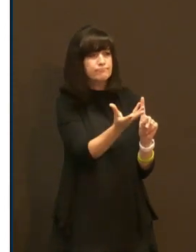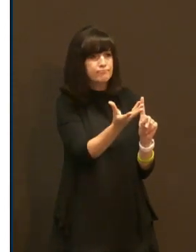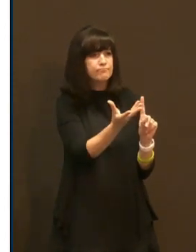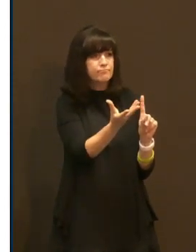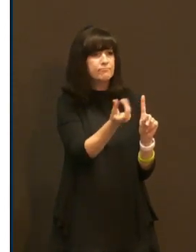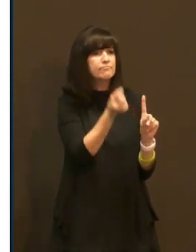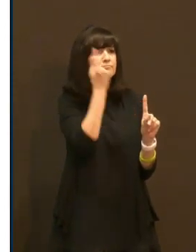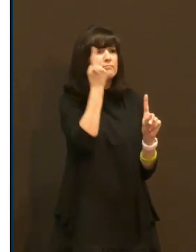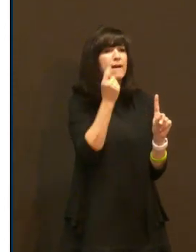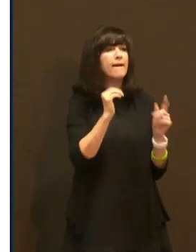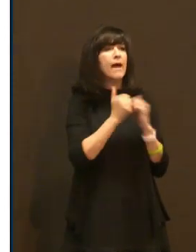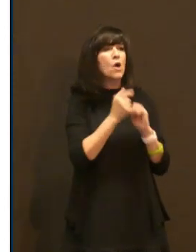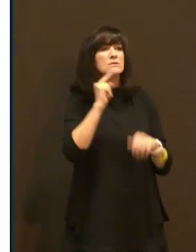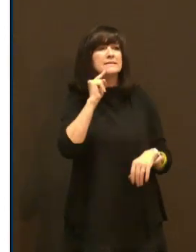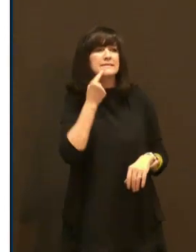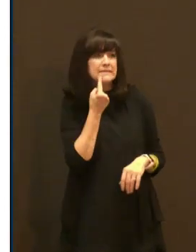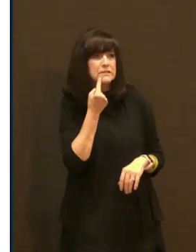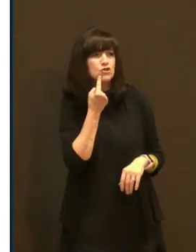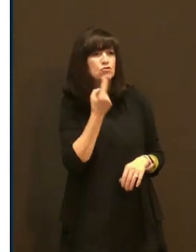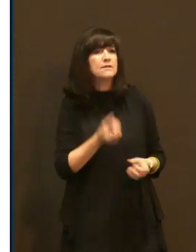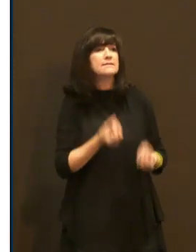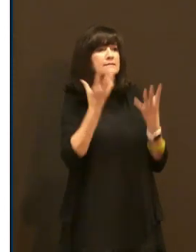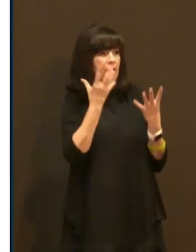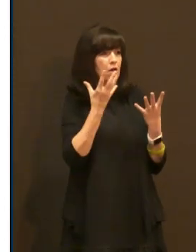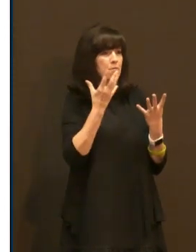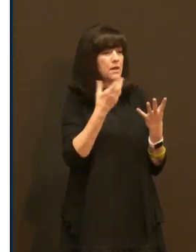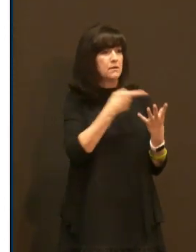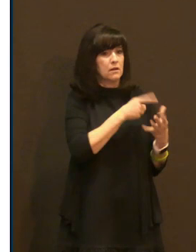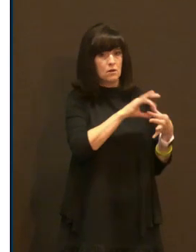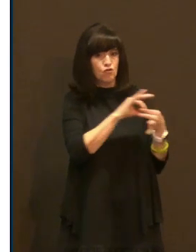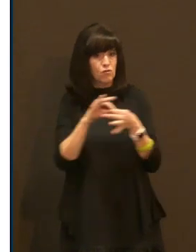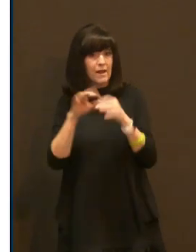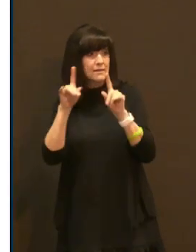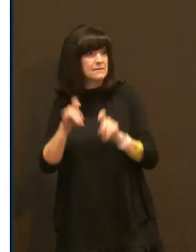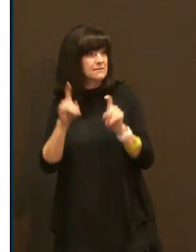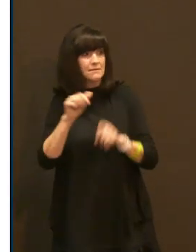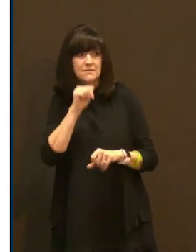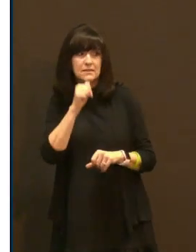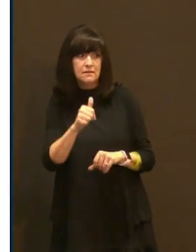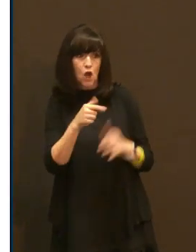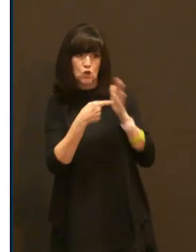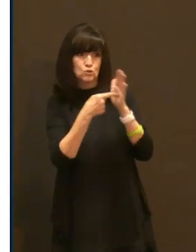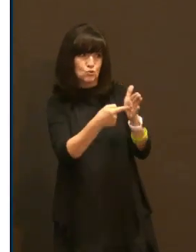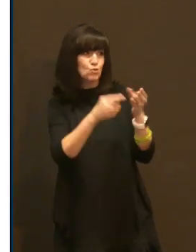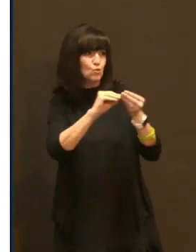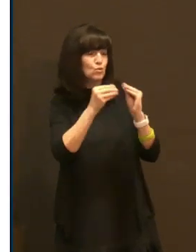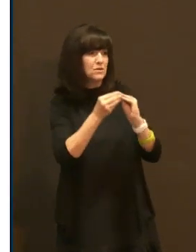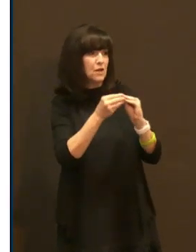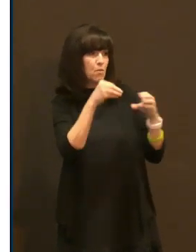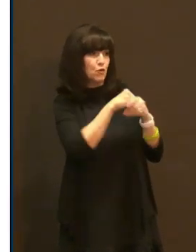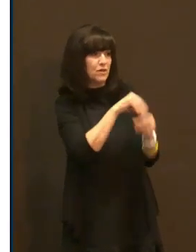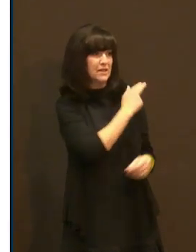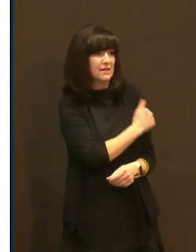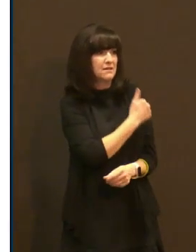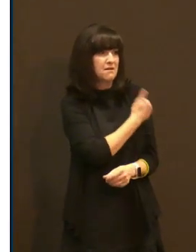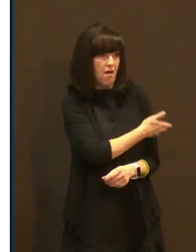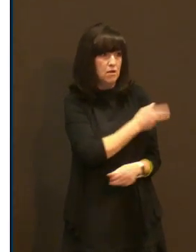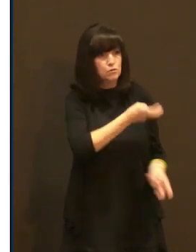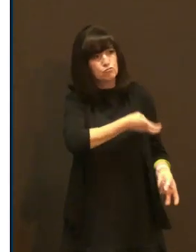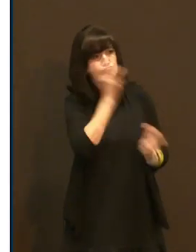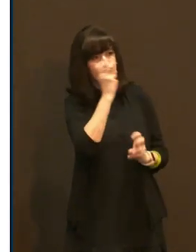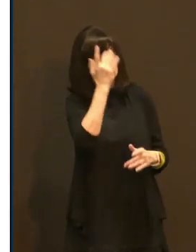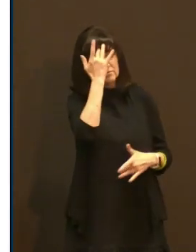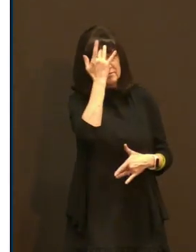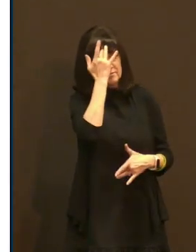community, and they're not related to testing. But it is an important point. Do you all expect to see